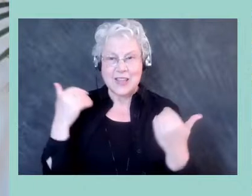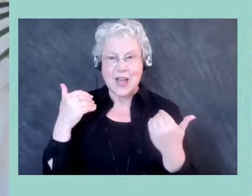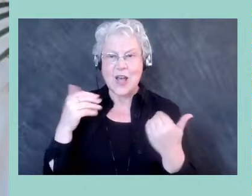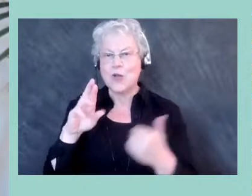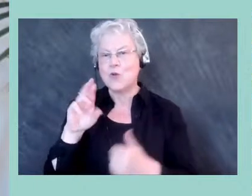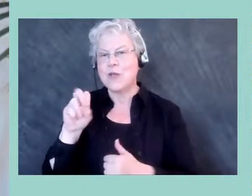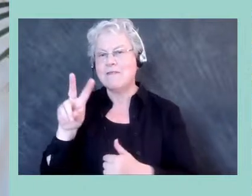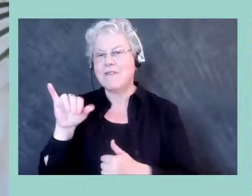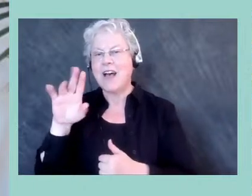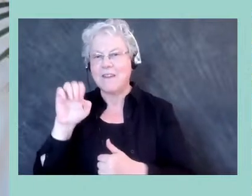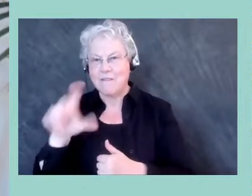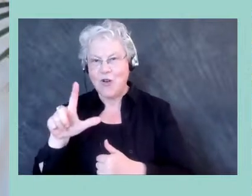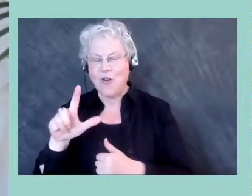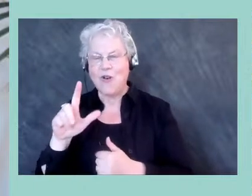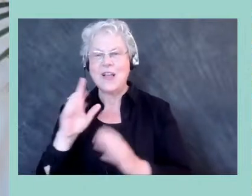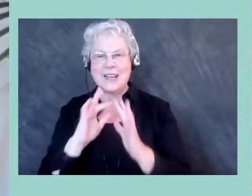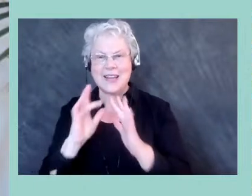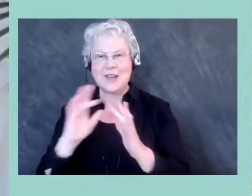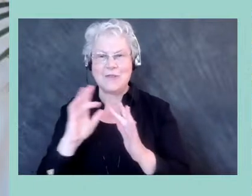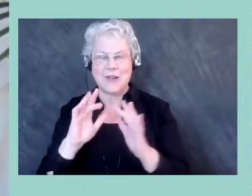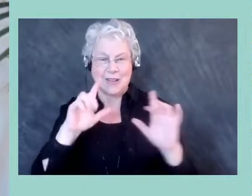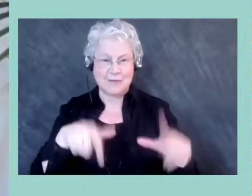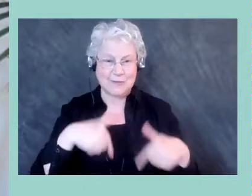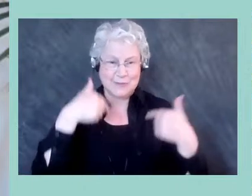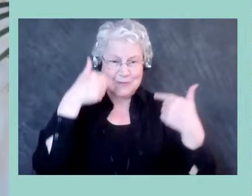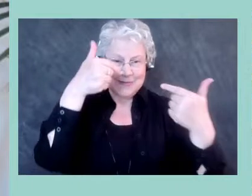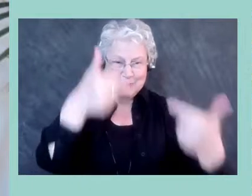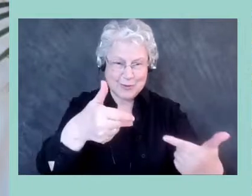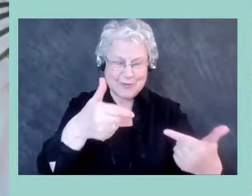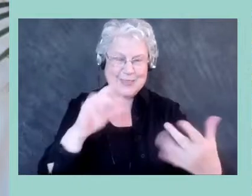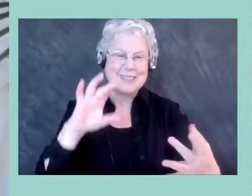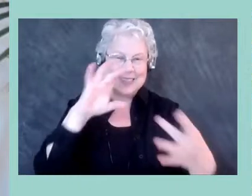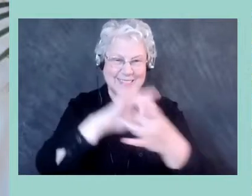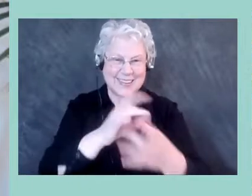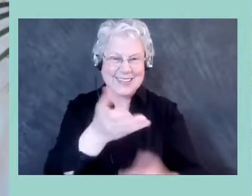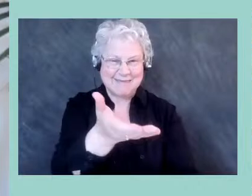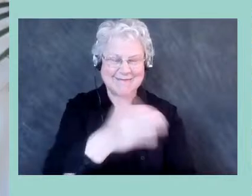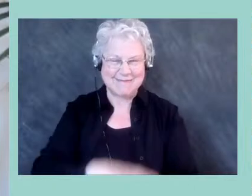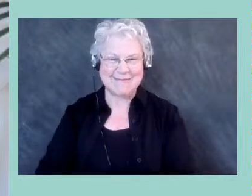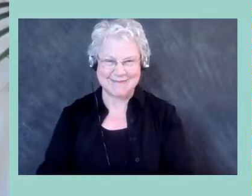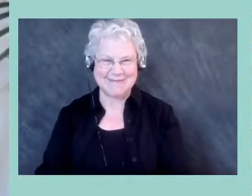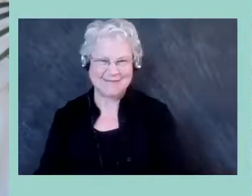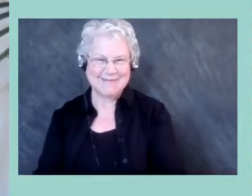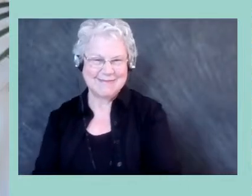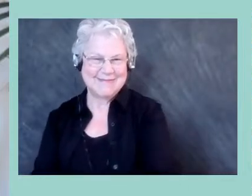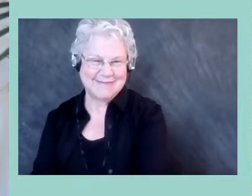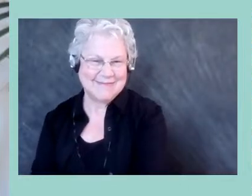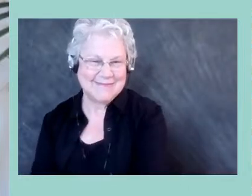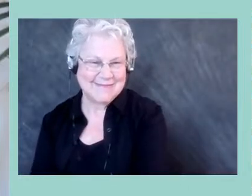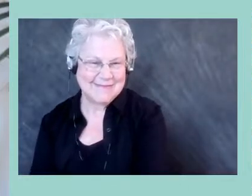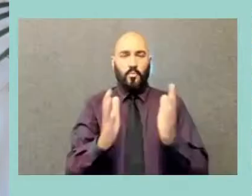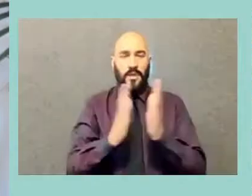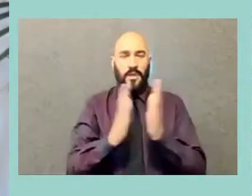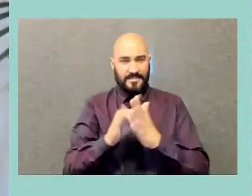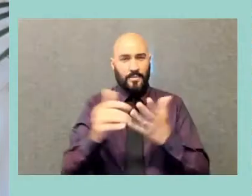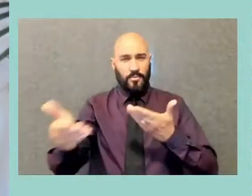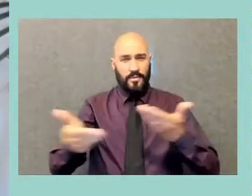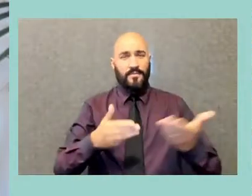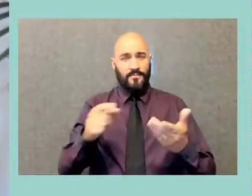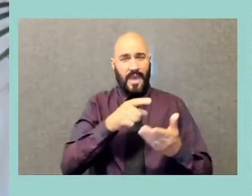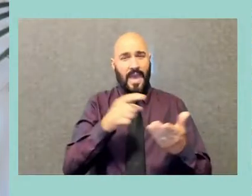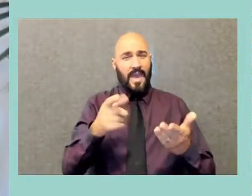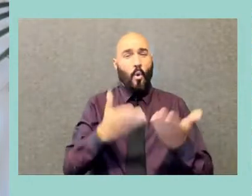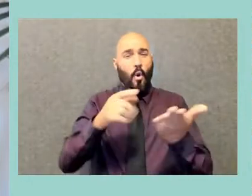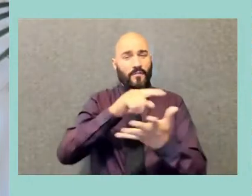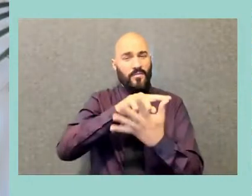Network. We ask that we break the cycle of disinvestment in ministries to young people.